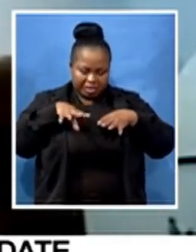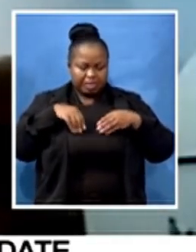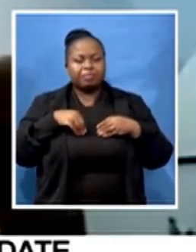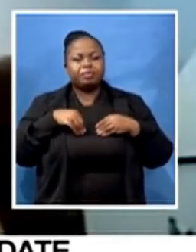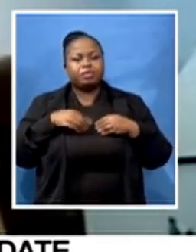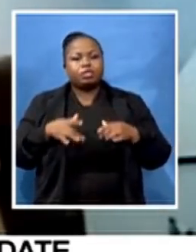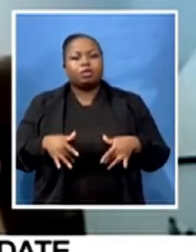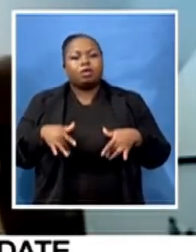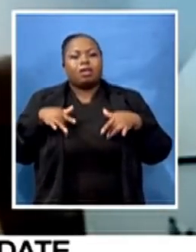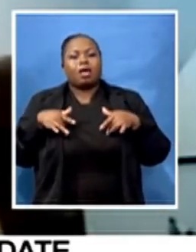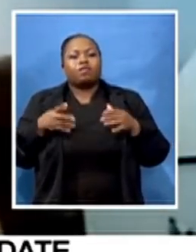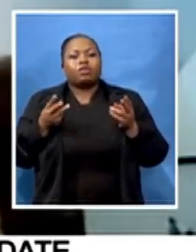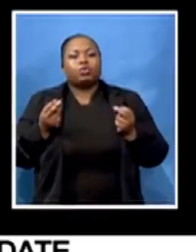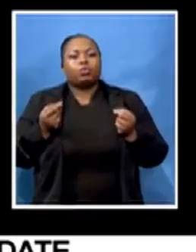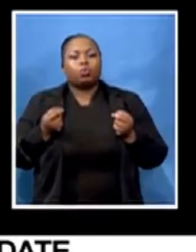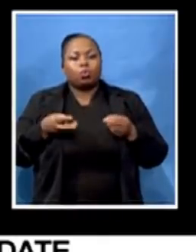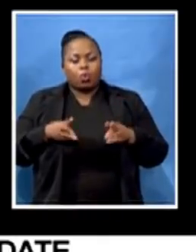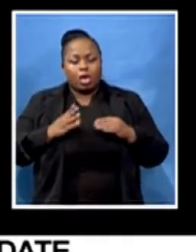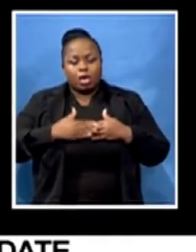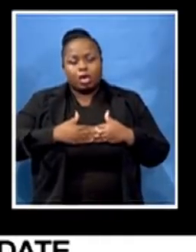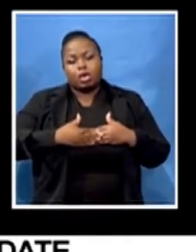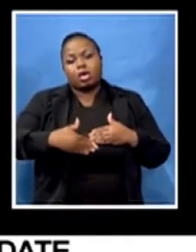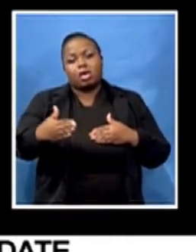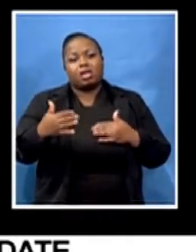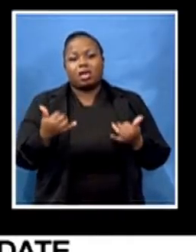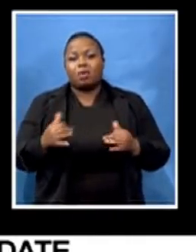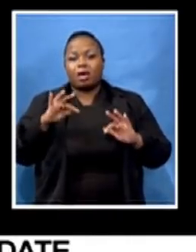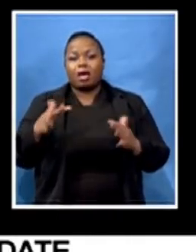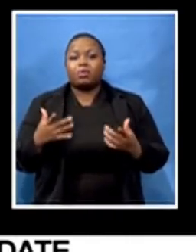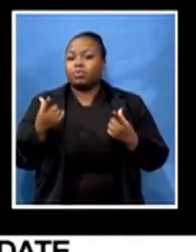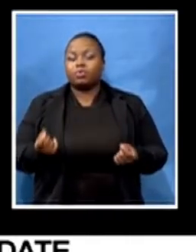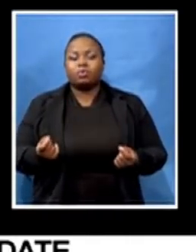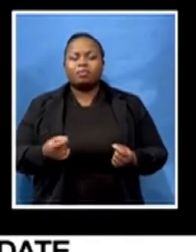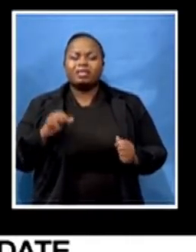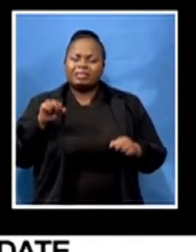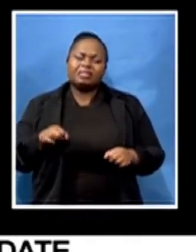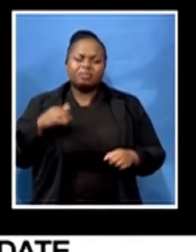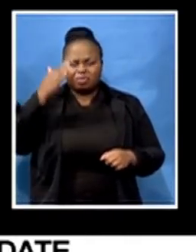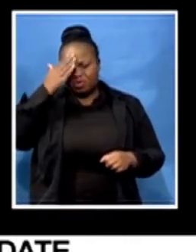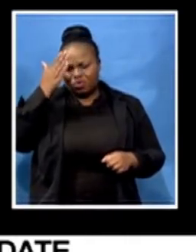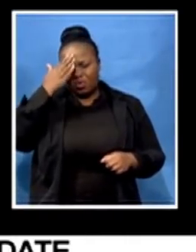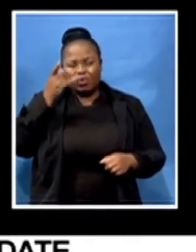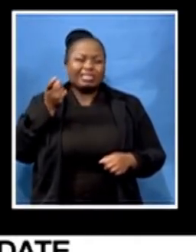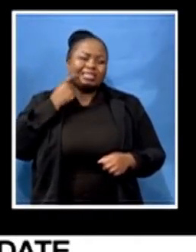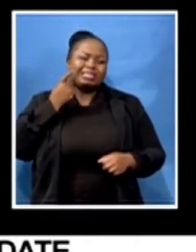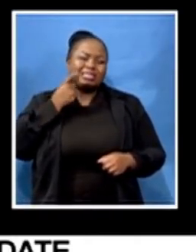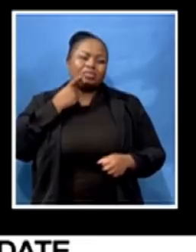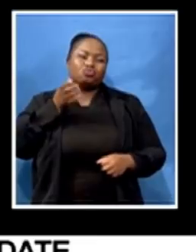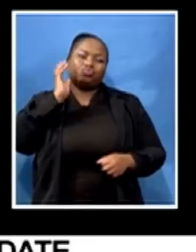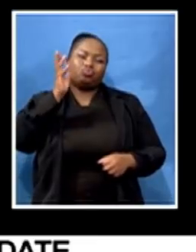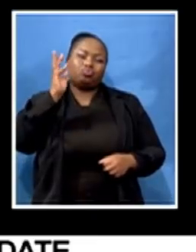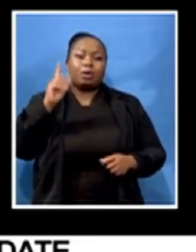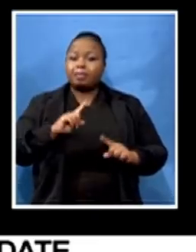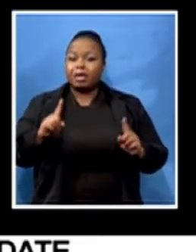that this is easier said than done. Program Director, we must